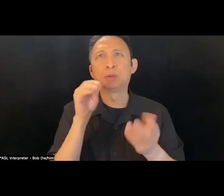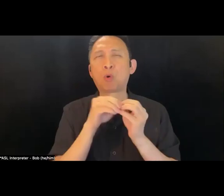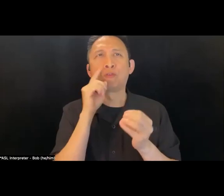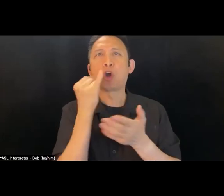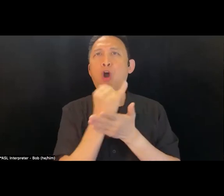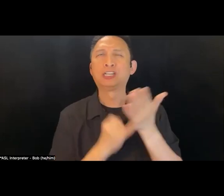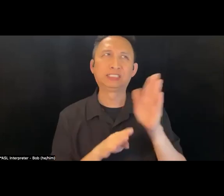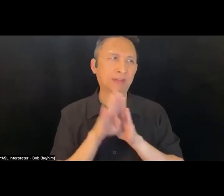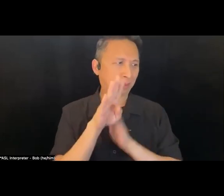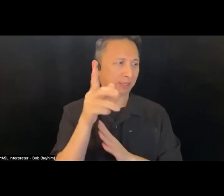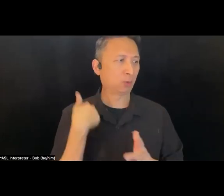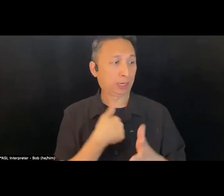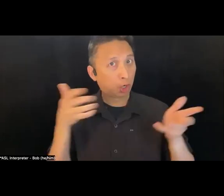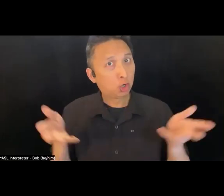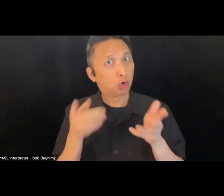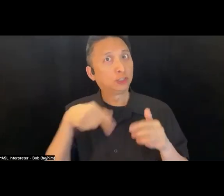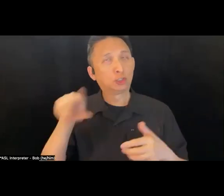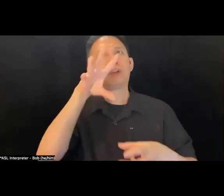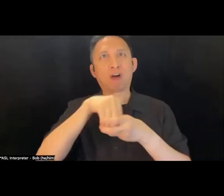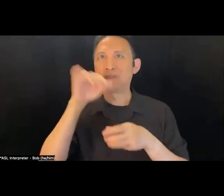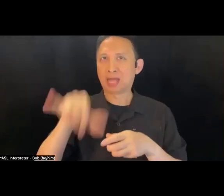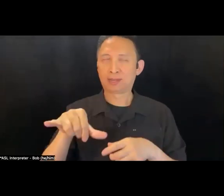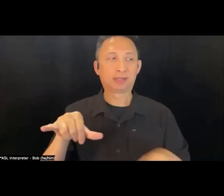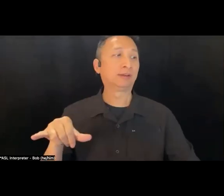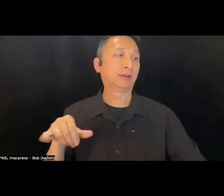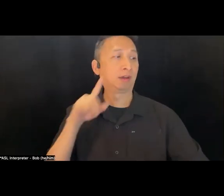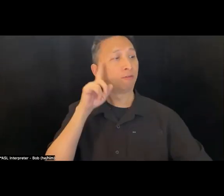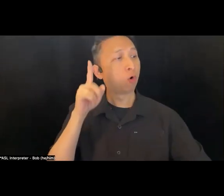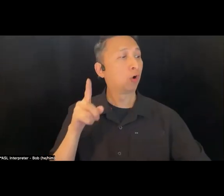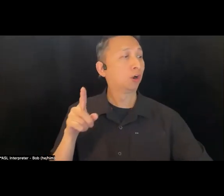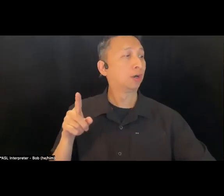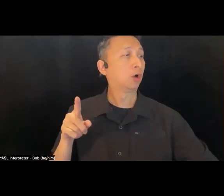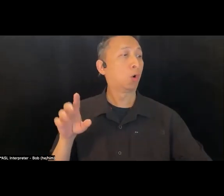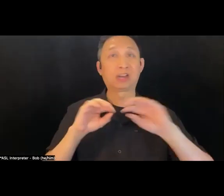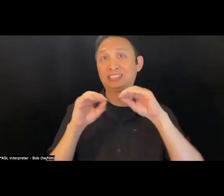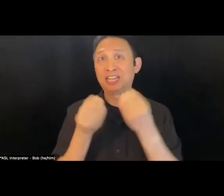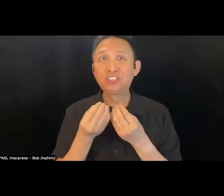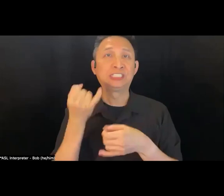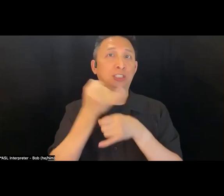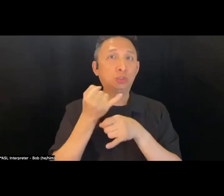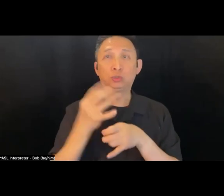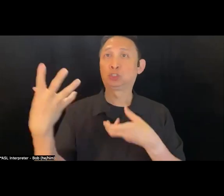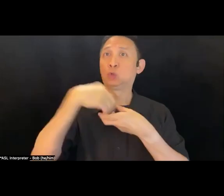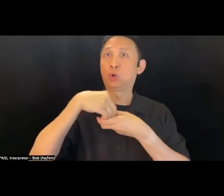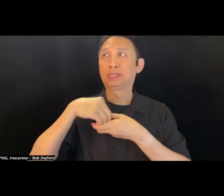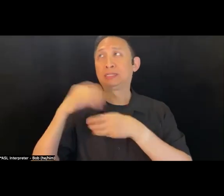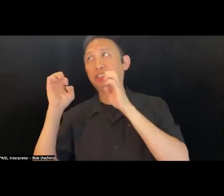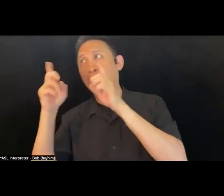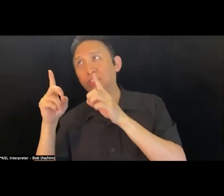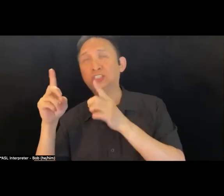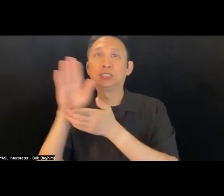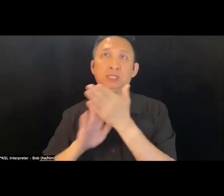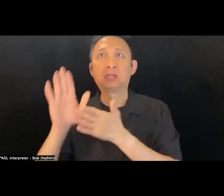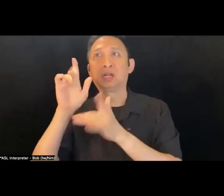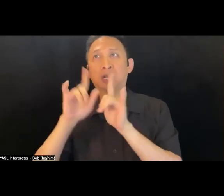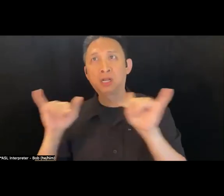this amazing resource, and we welcome institutional memberships from higher education and cultural organizations in